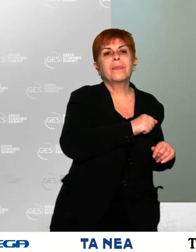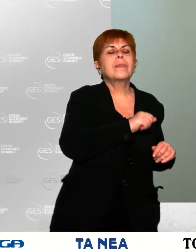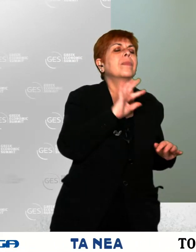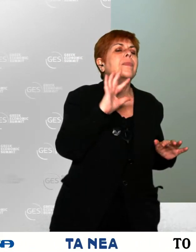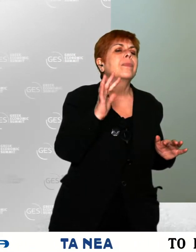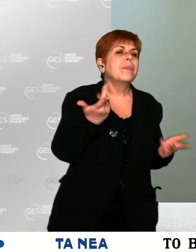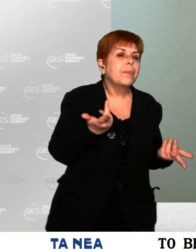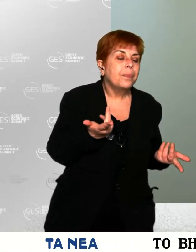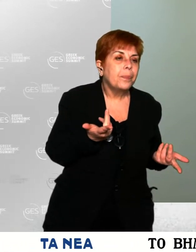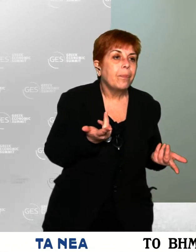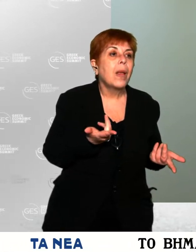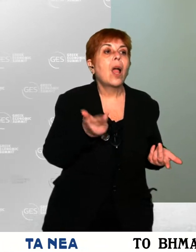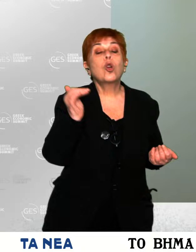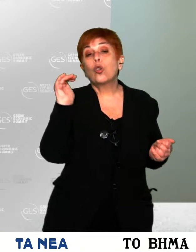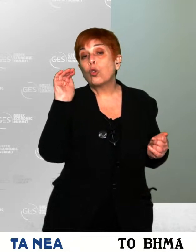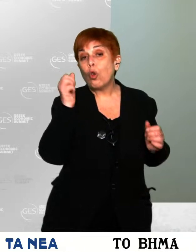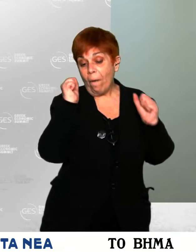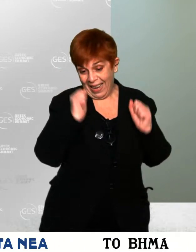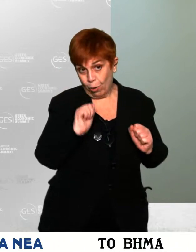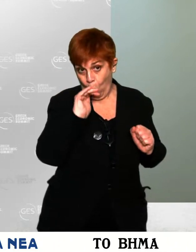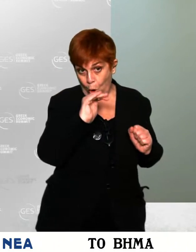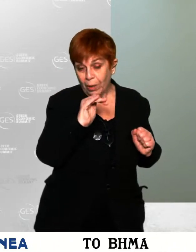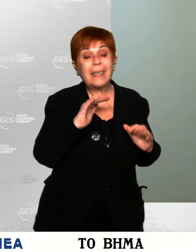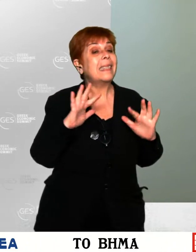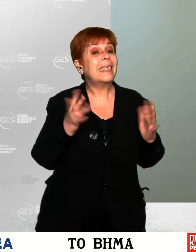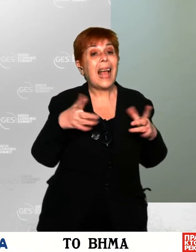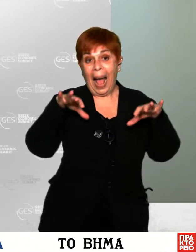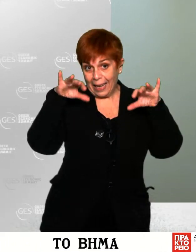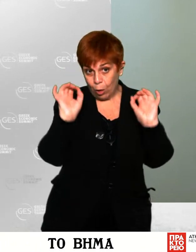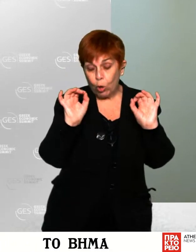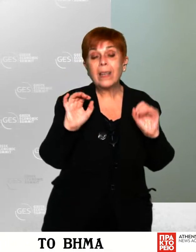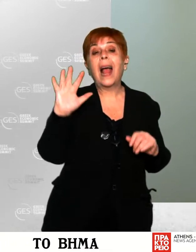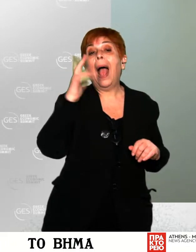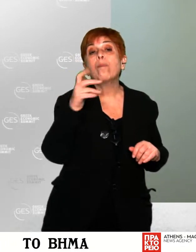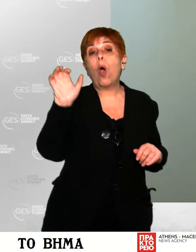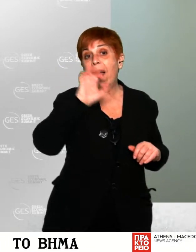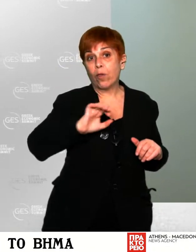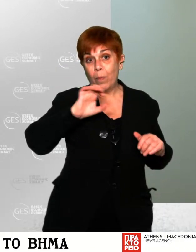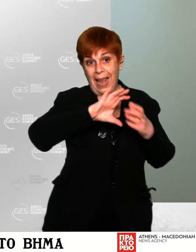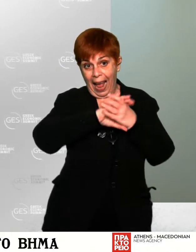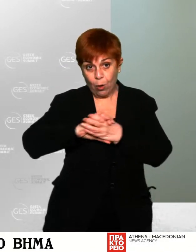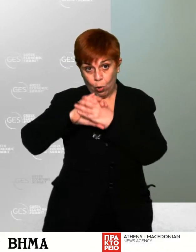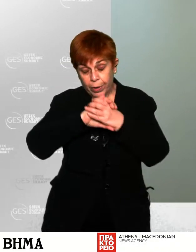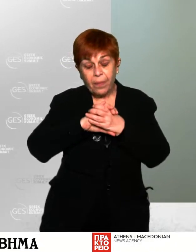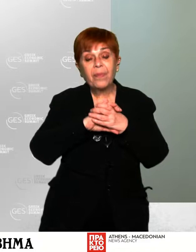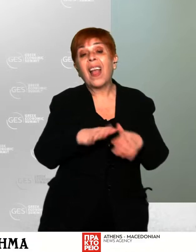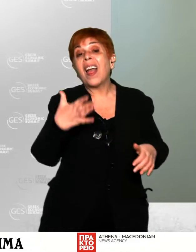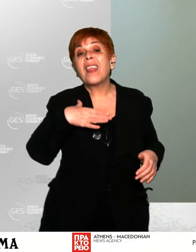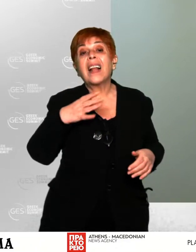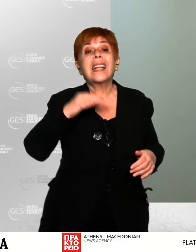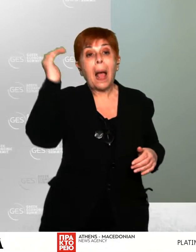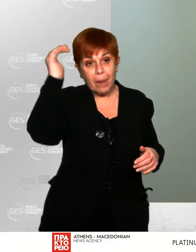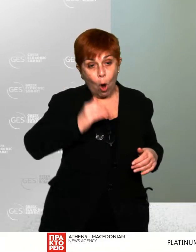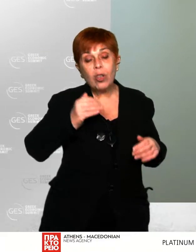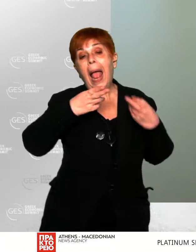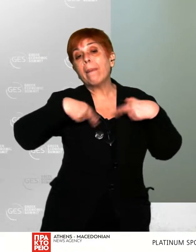or let's start with the European Union. The European Union wants to decrease its emissions by 55%, as